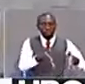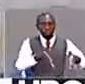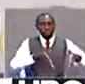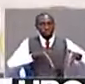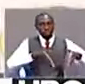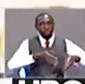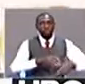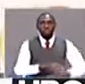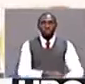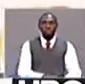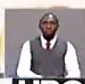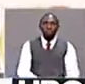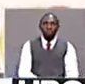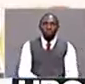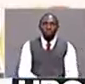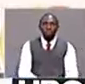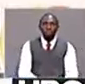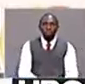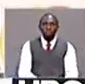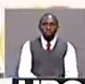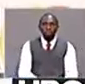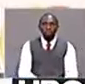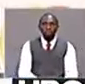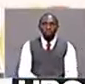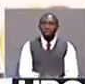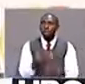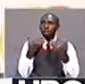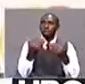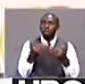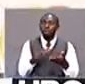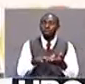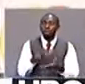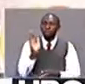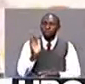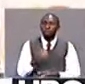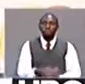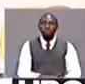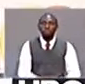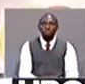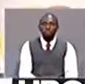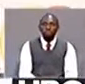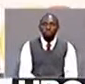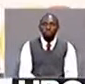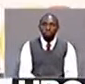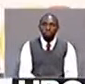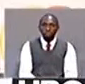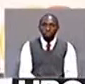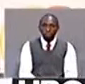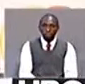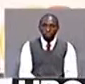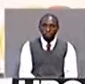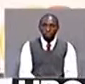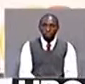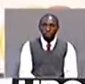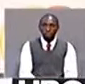very much, Honorable Akor. Also, Wagara Gonzaga Mwijuke. I've seen you. You can sit, I've seen you.